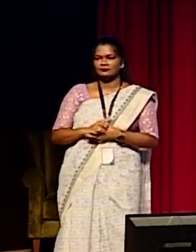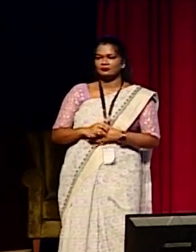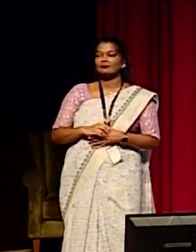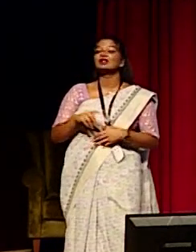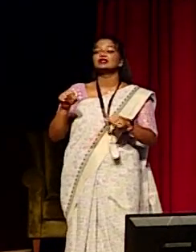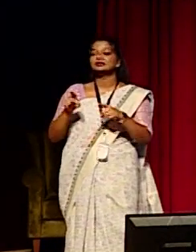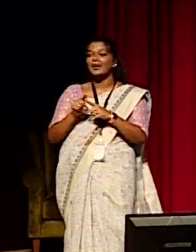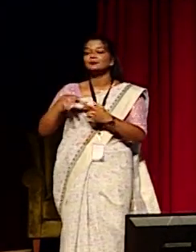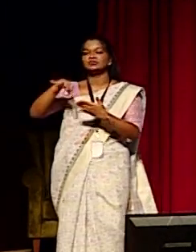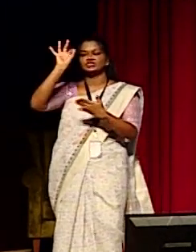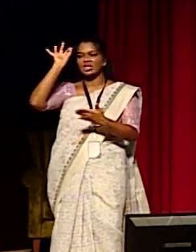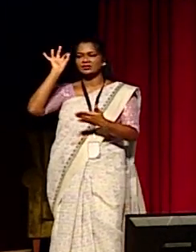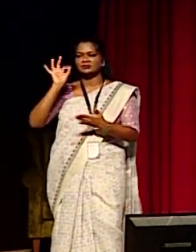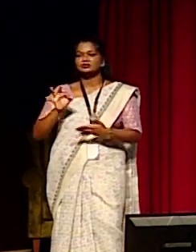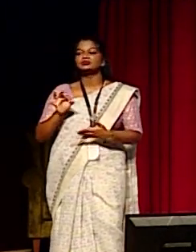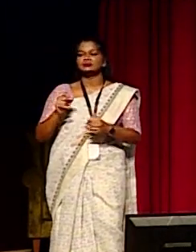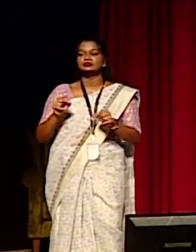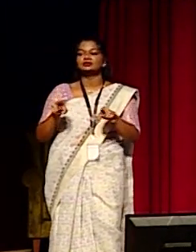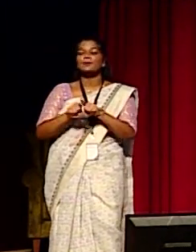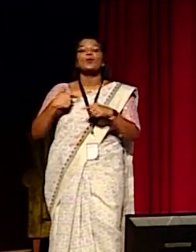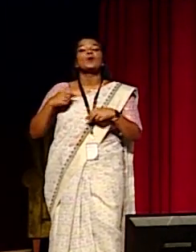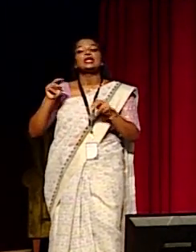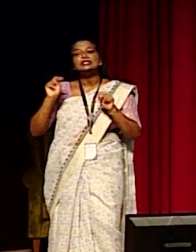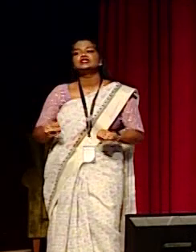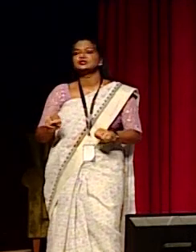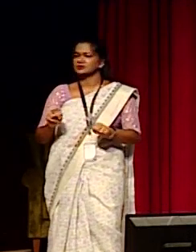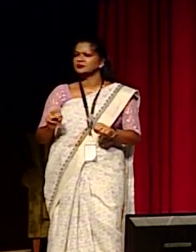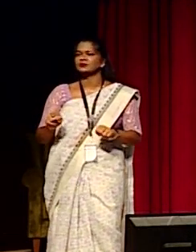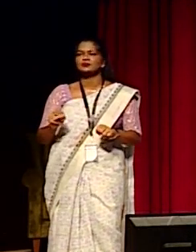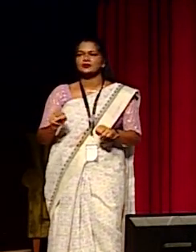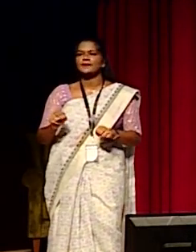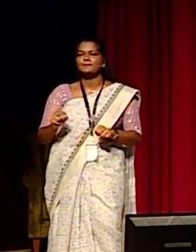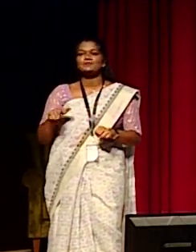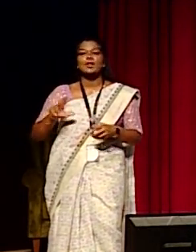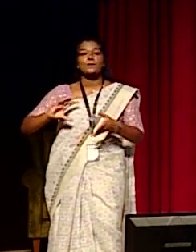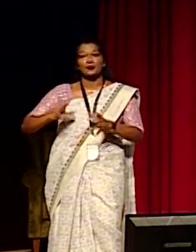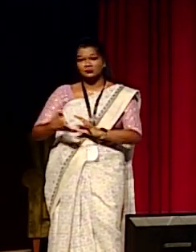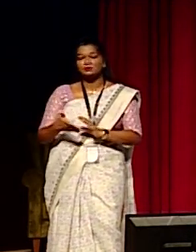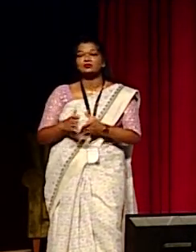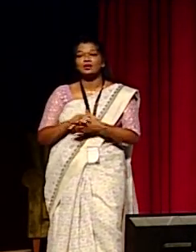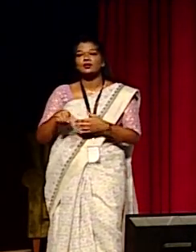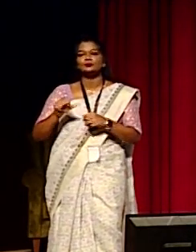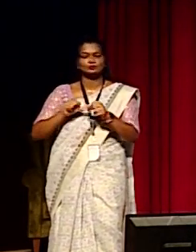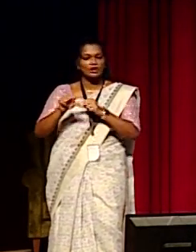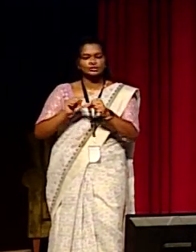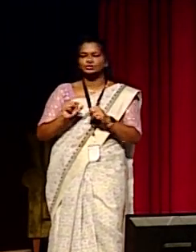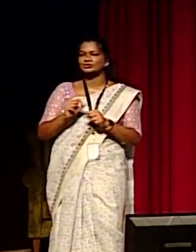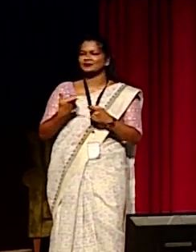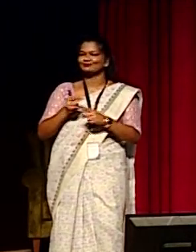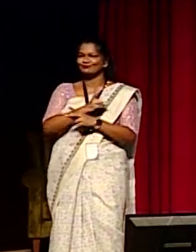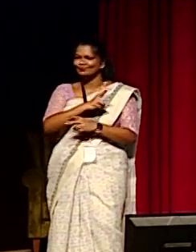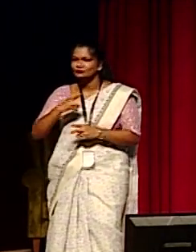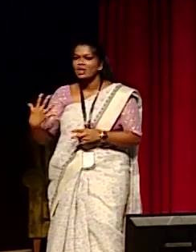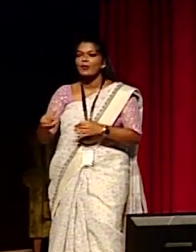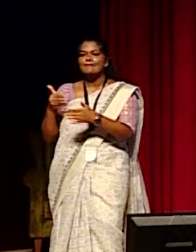It was then decided that we needed to make prosthetic designs